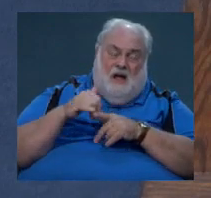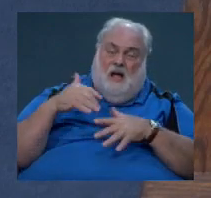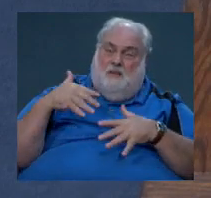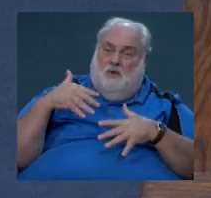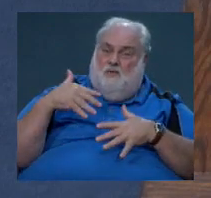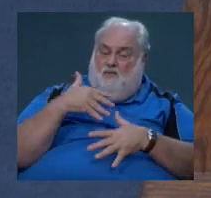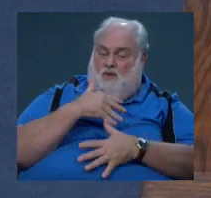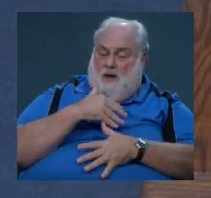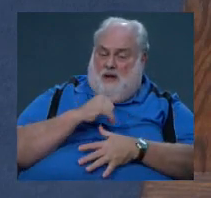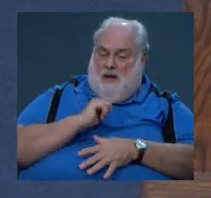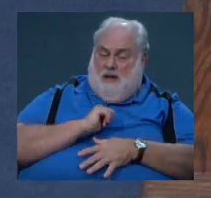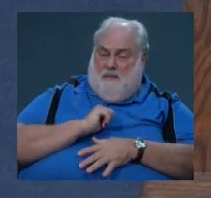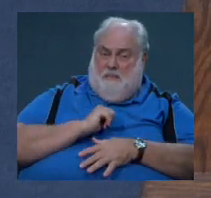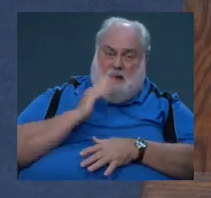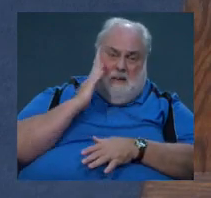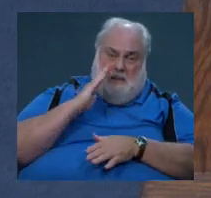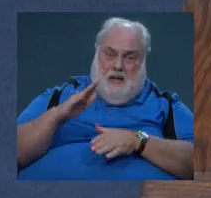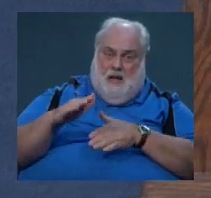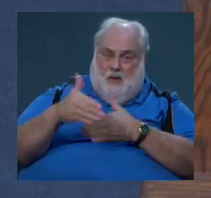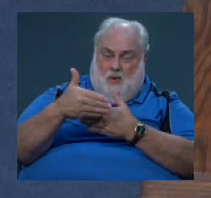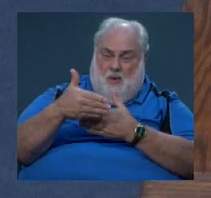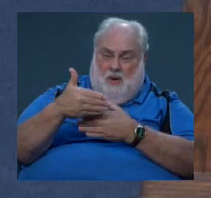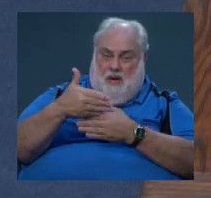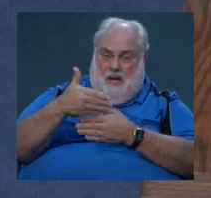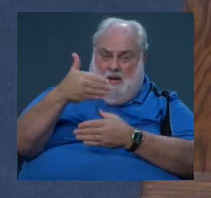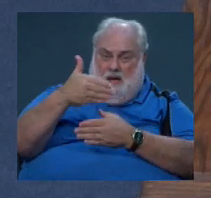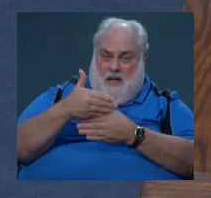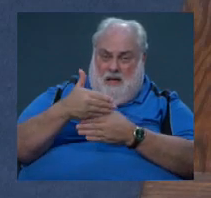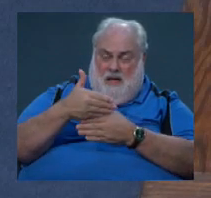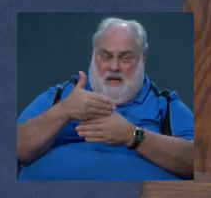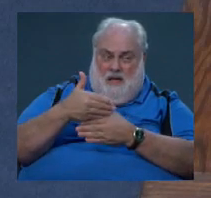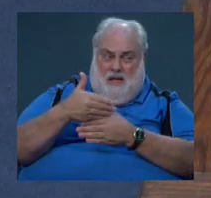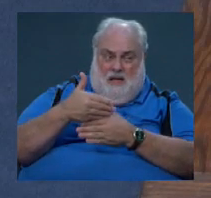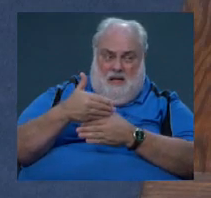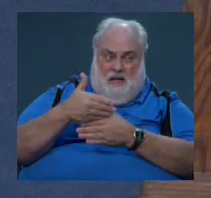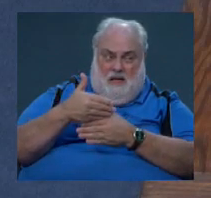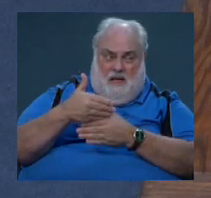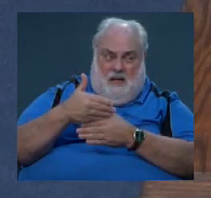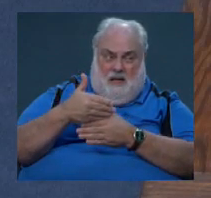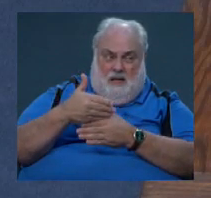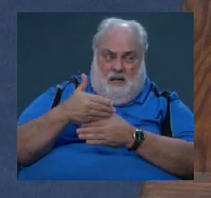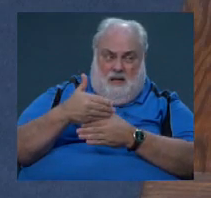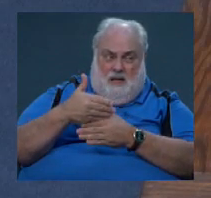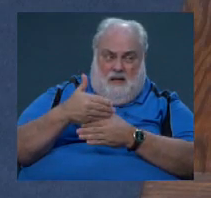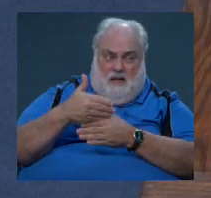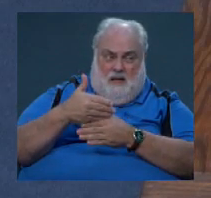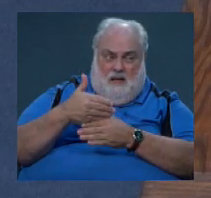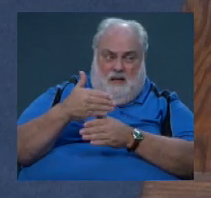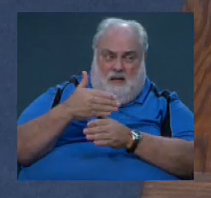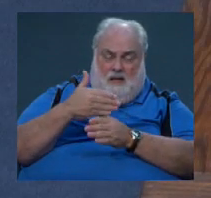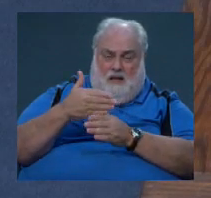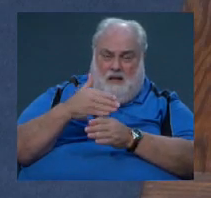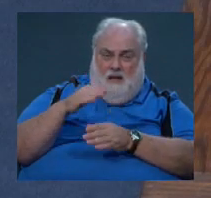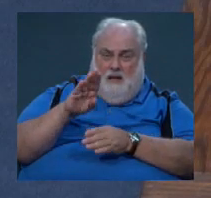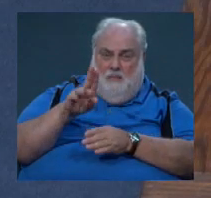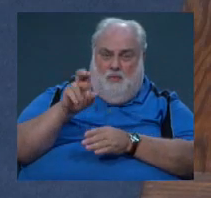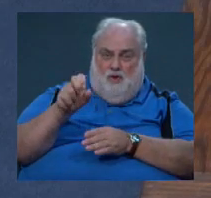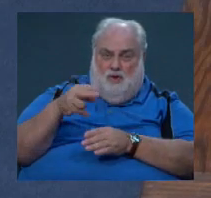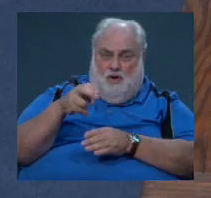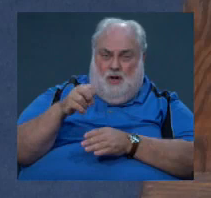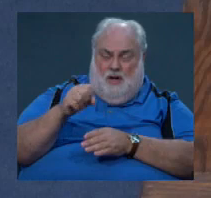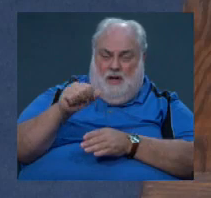that my bedroom kind of right back of those, the only thing divides it is some bushes,